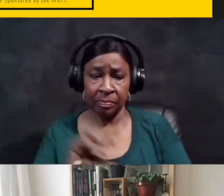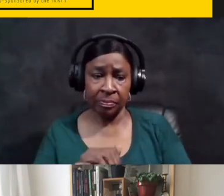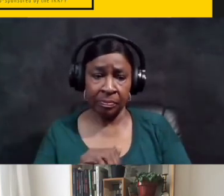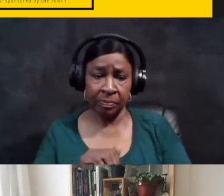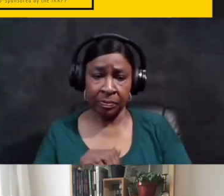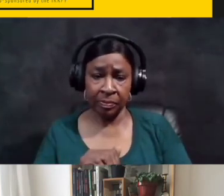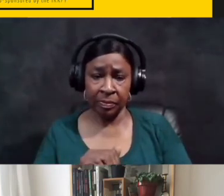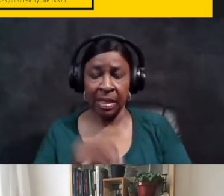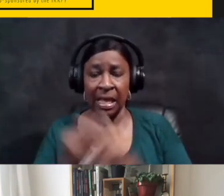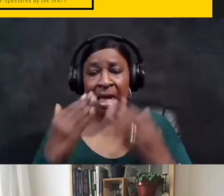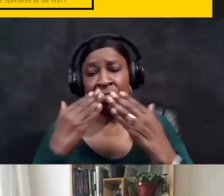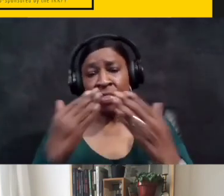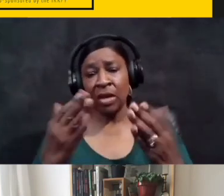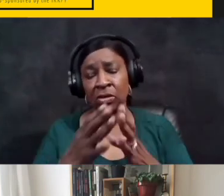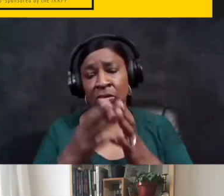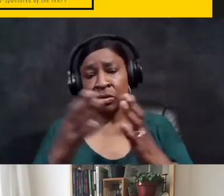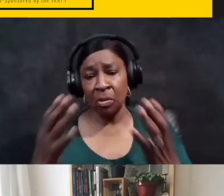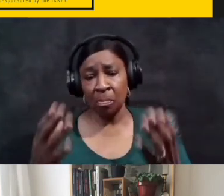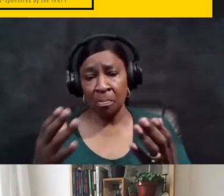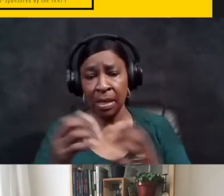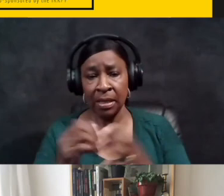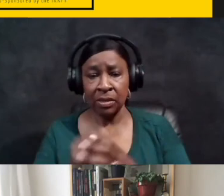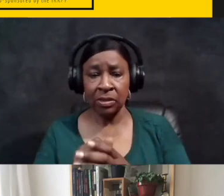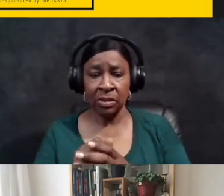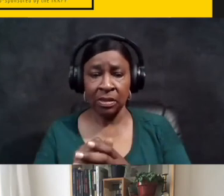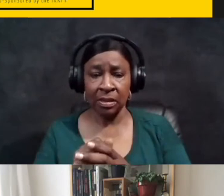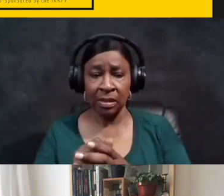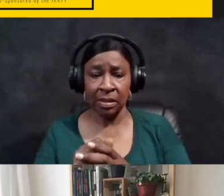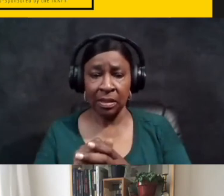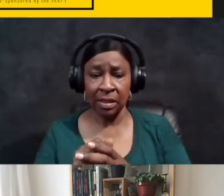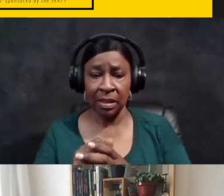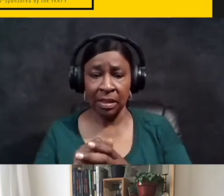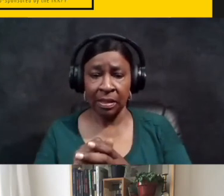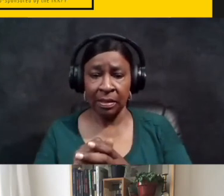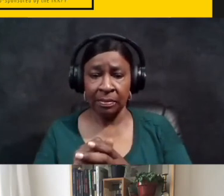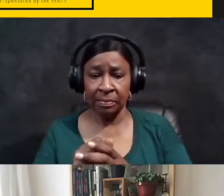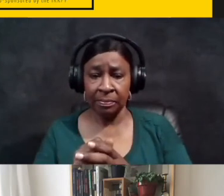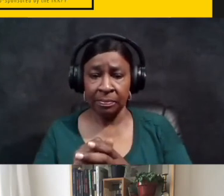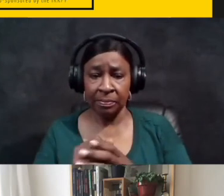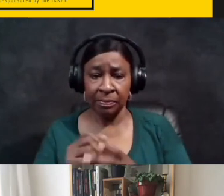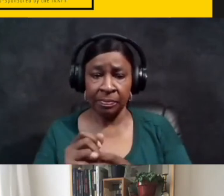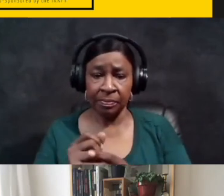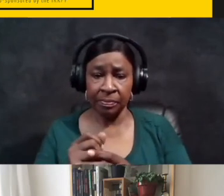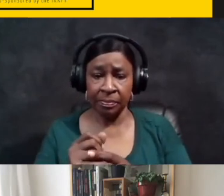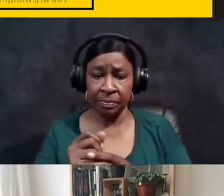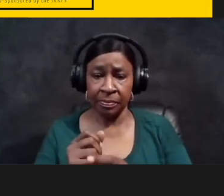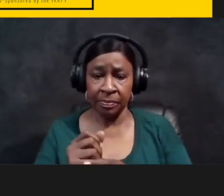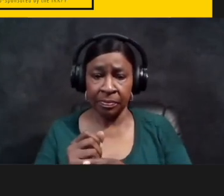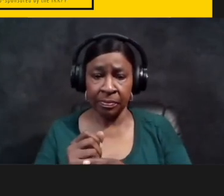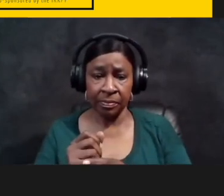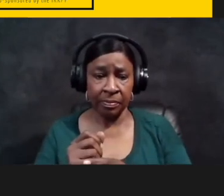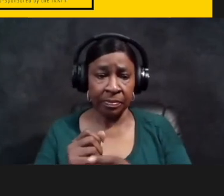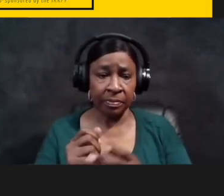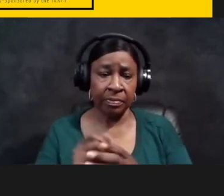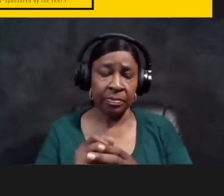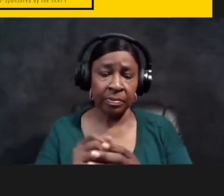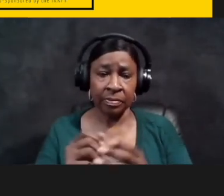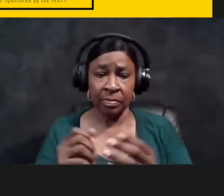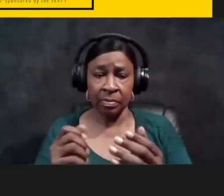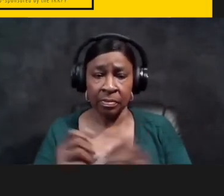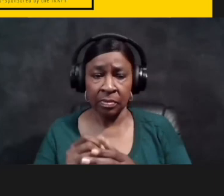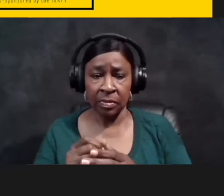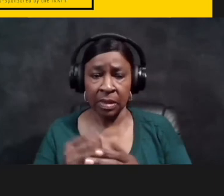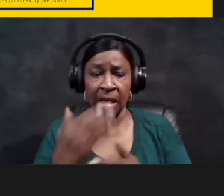Thank you so much, Patricia. How is my sound okay? Somebody can tell me if it's not. Thank you to